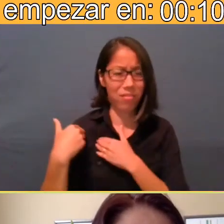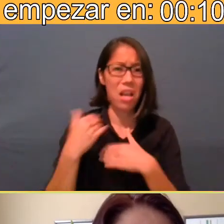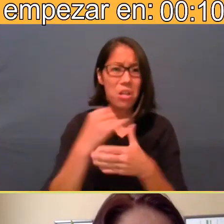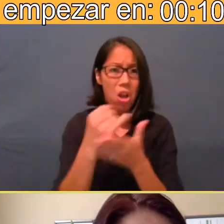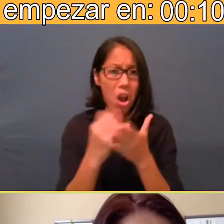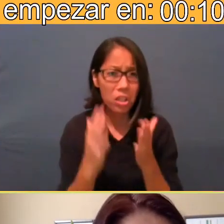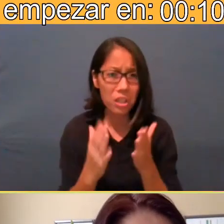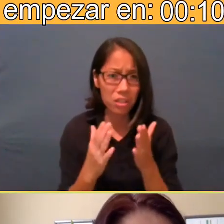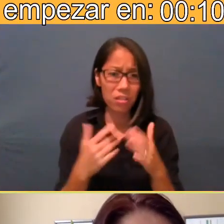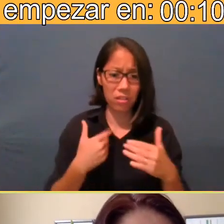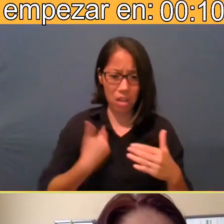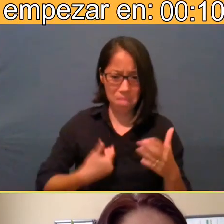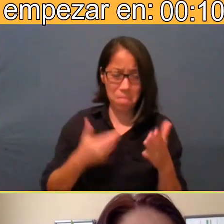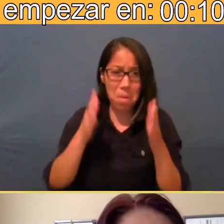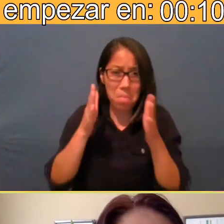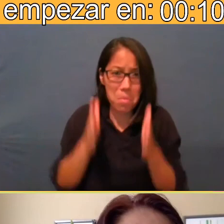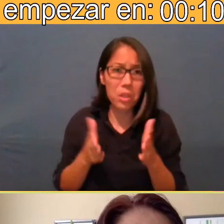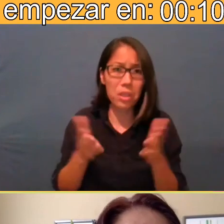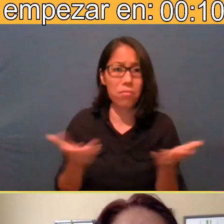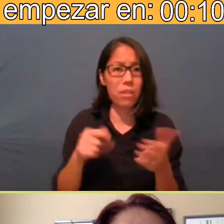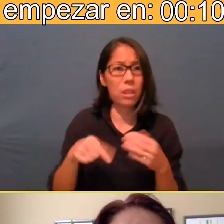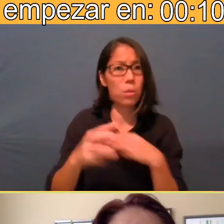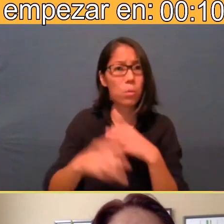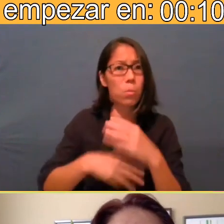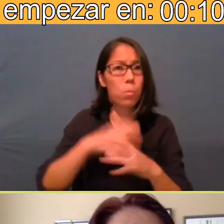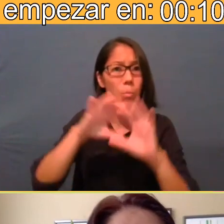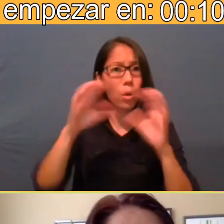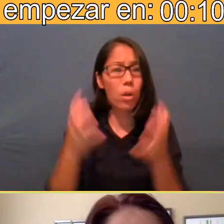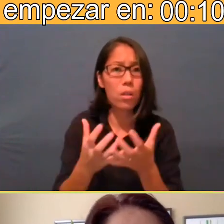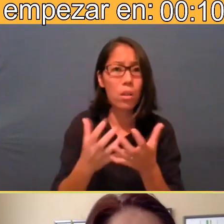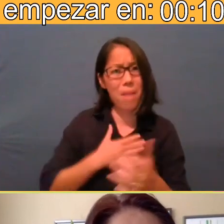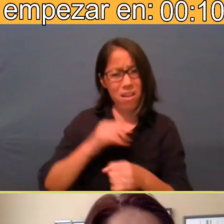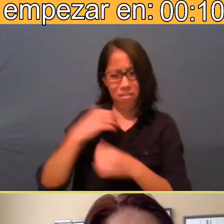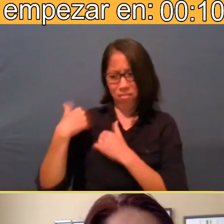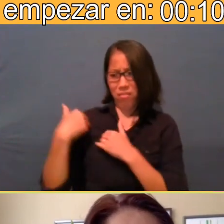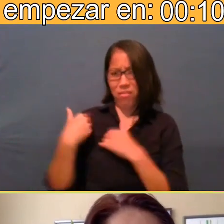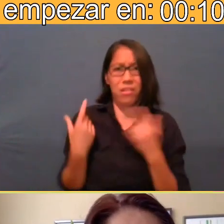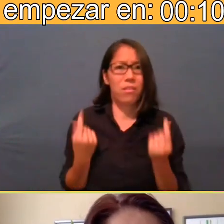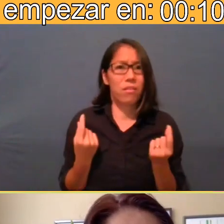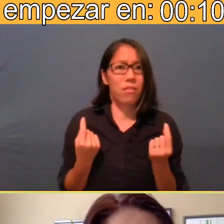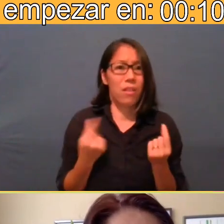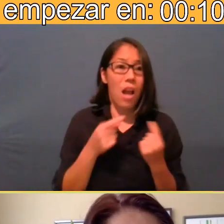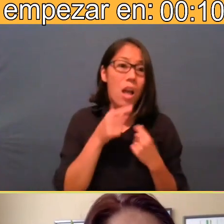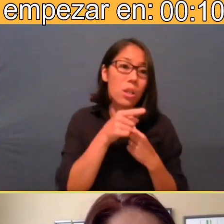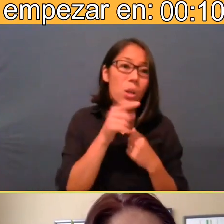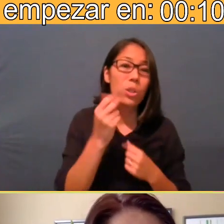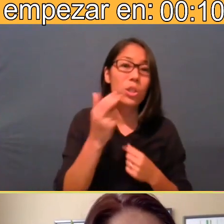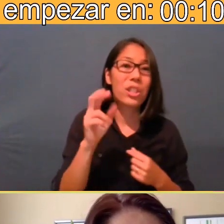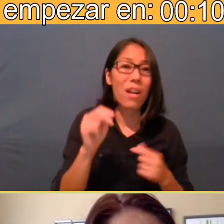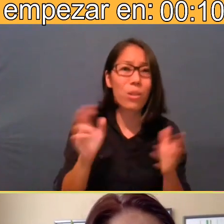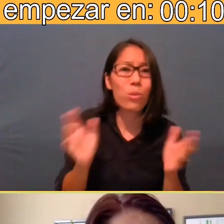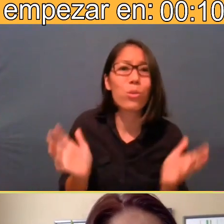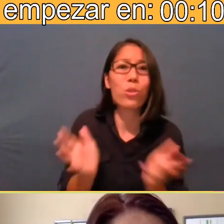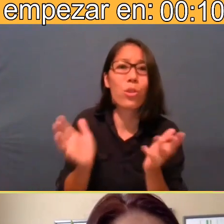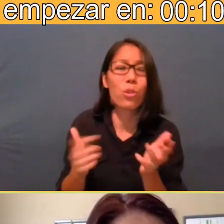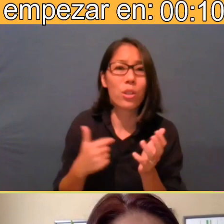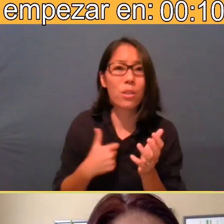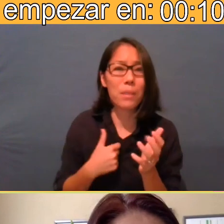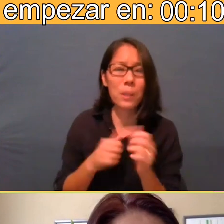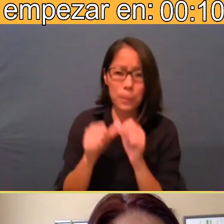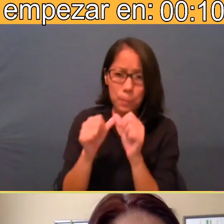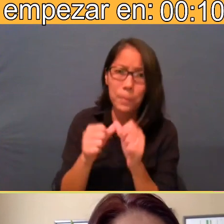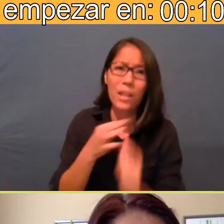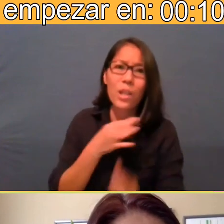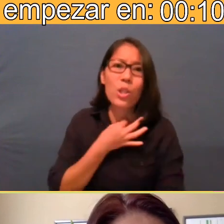person in this world? What is my job right now? And you really encouraged me to stay in the place of